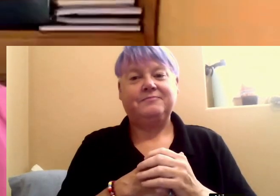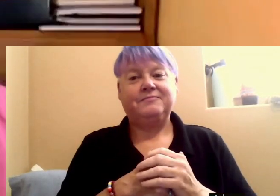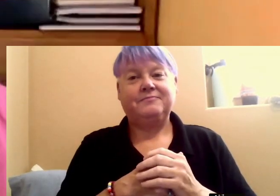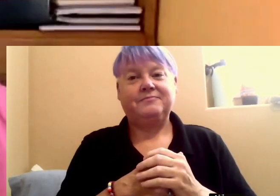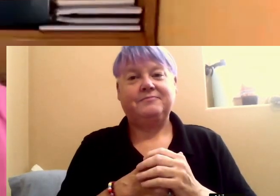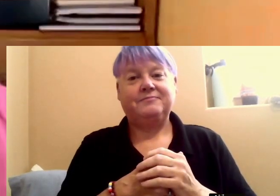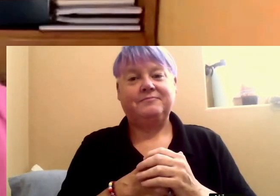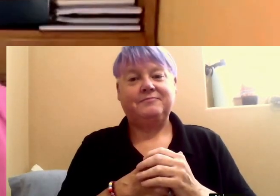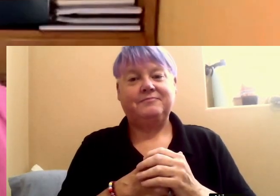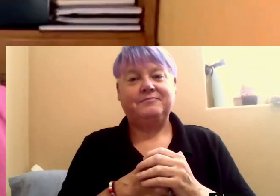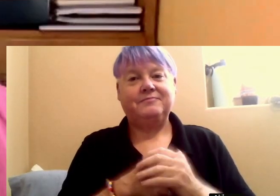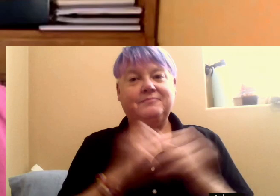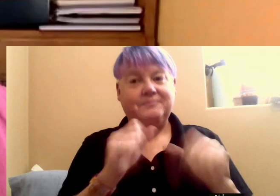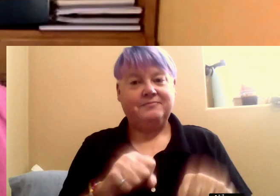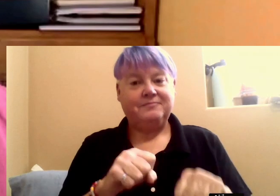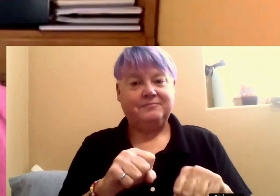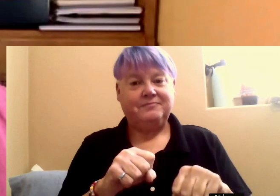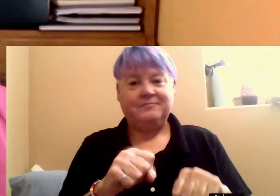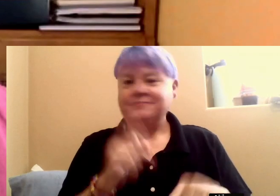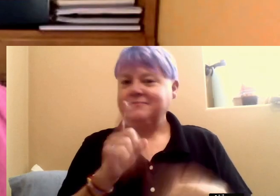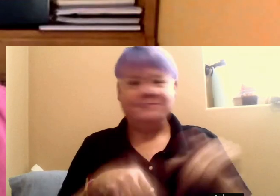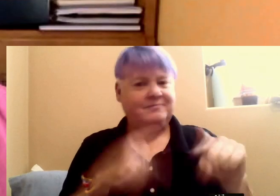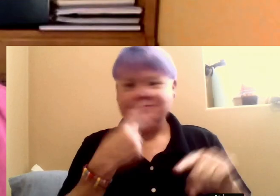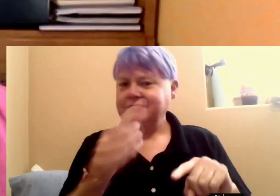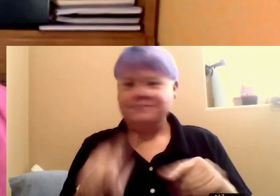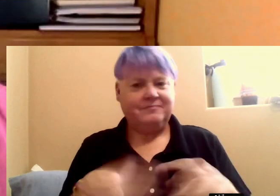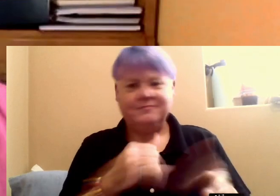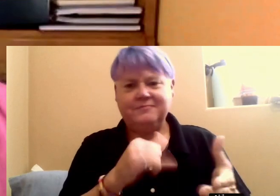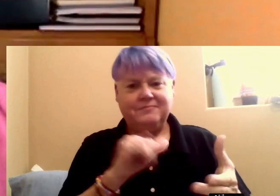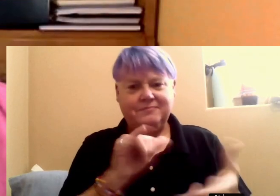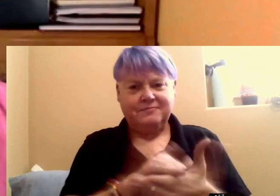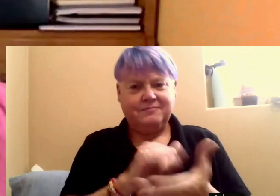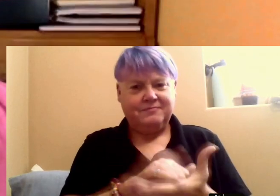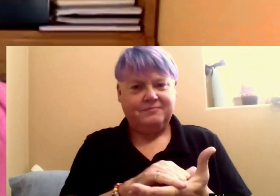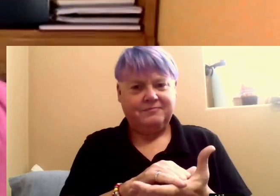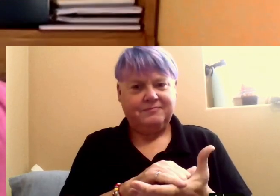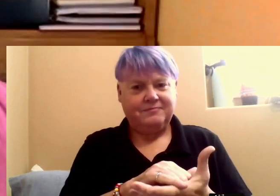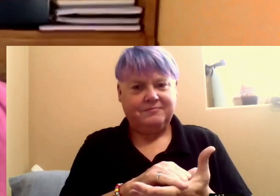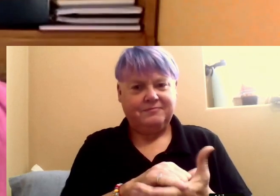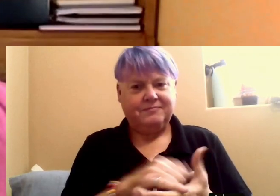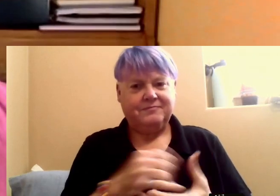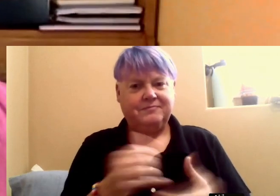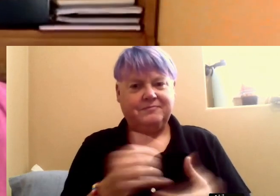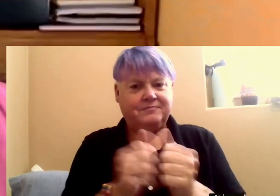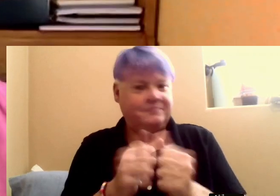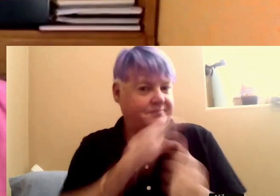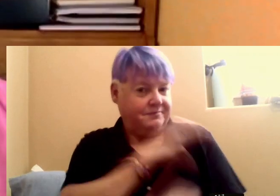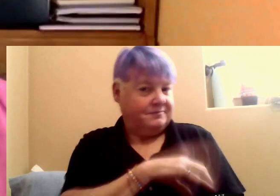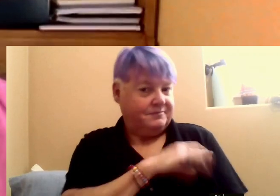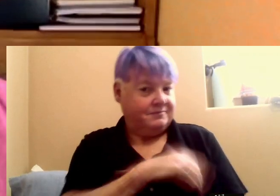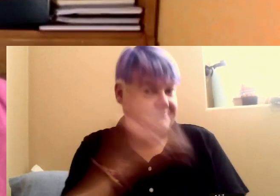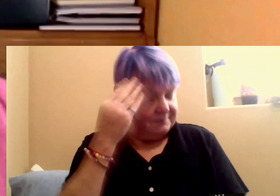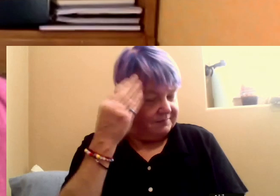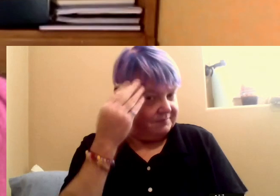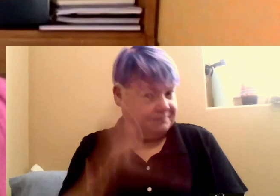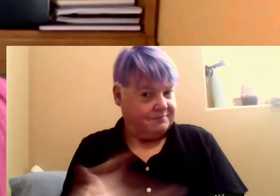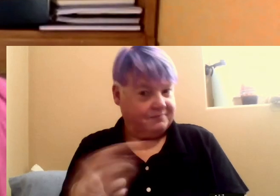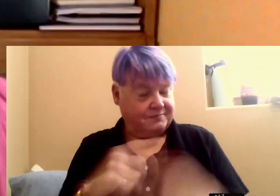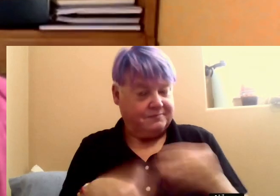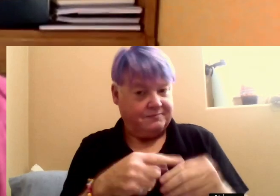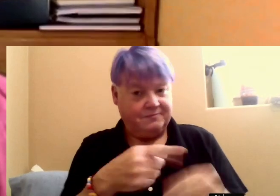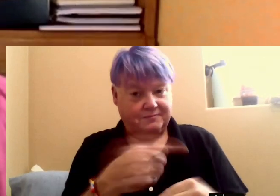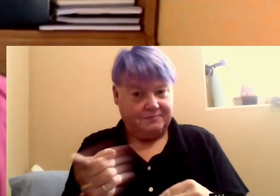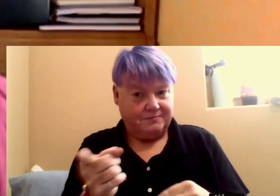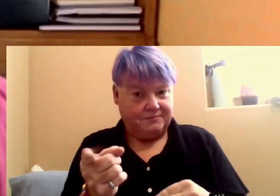It could be. I can't say I necessarily did that, but certainly with certain characters, I knew things about them